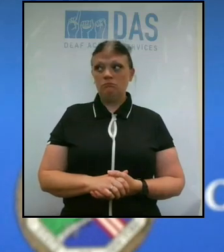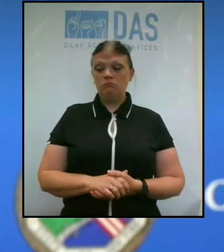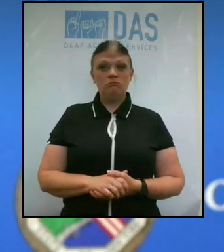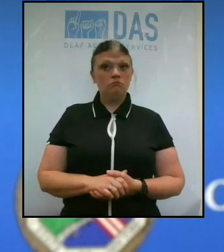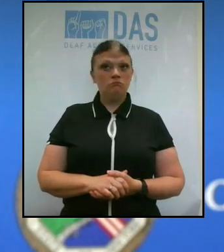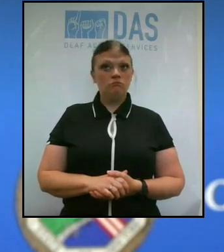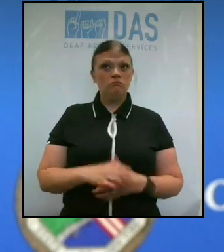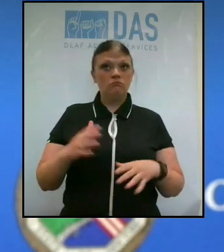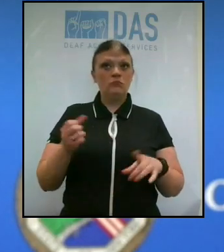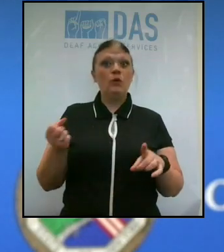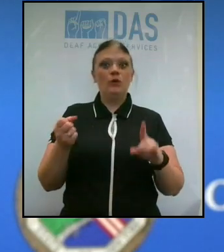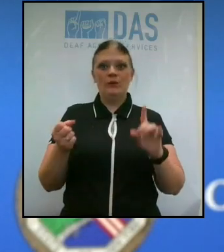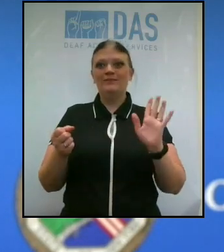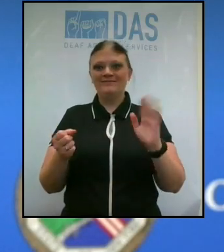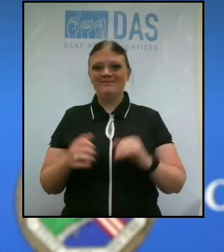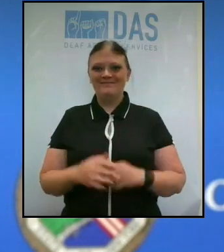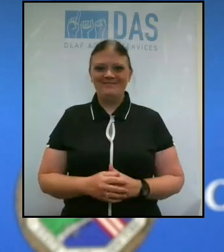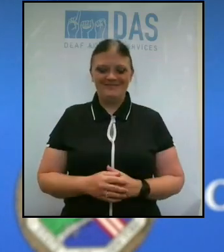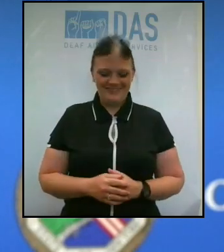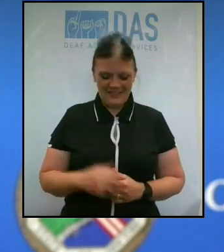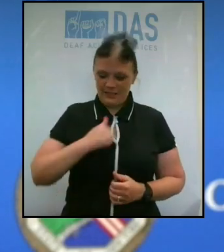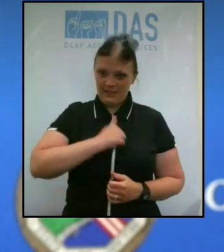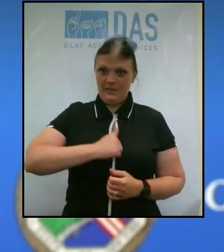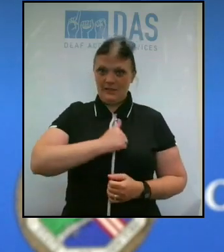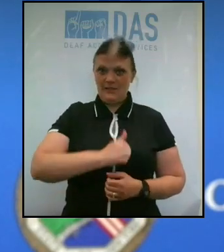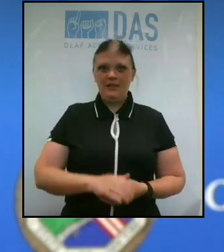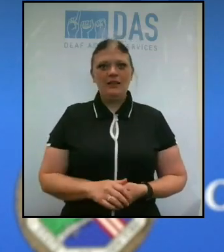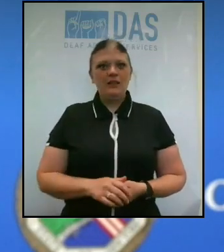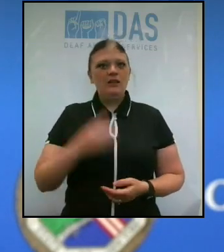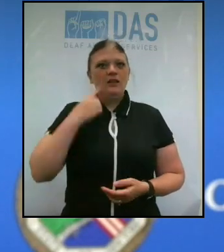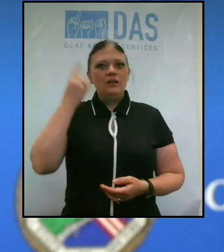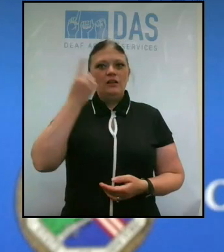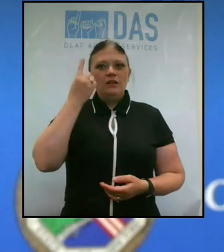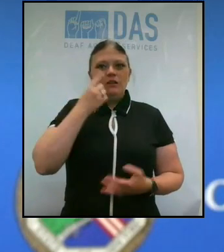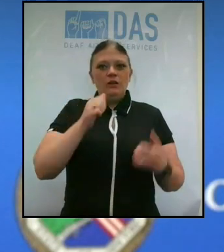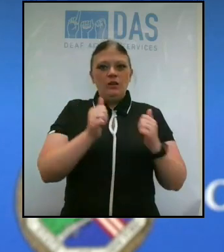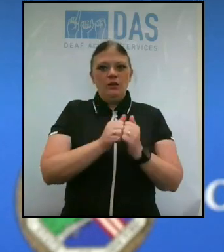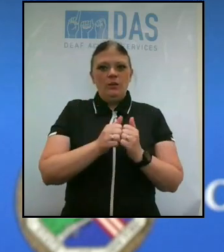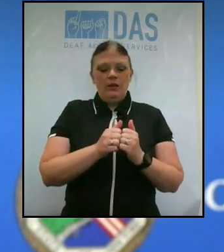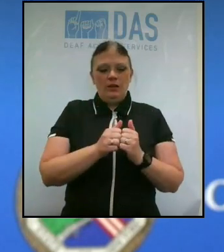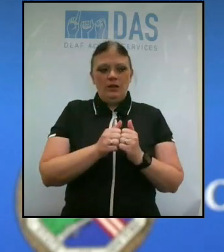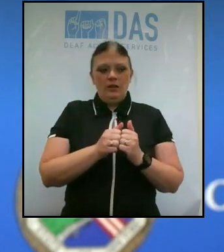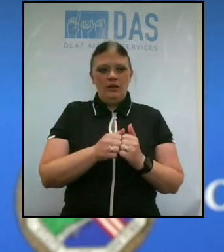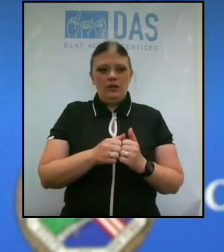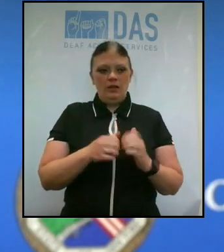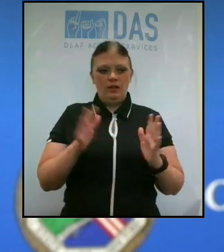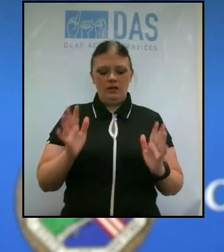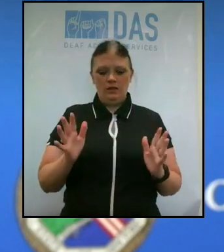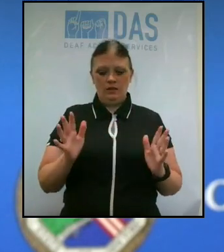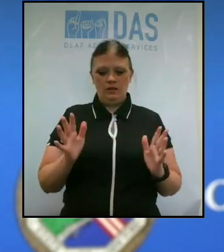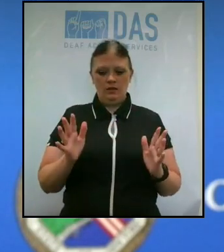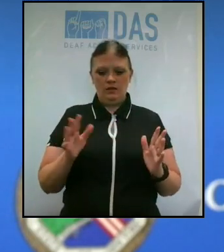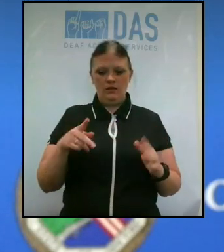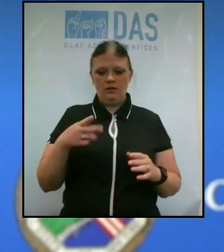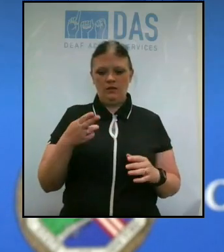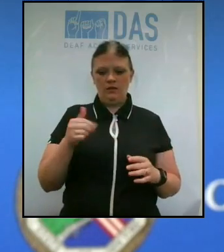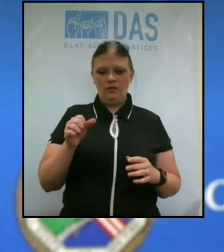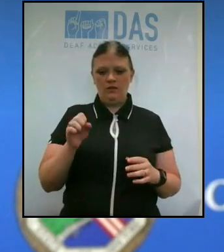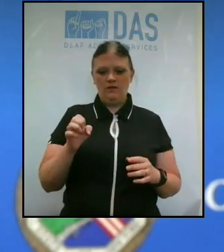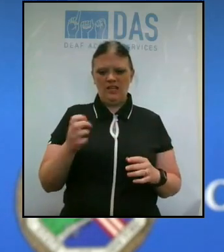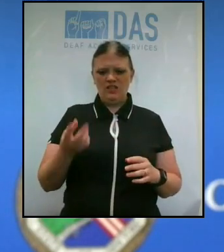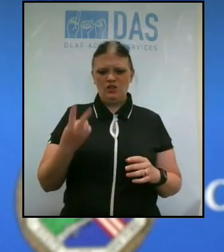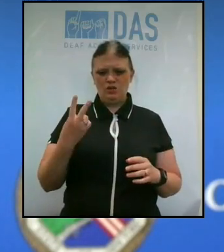Are you on hold? Yeah. Hey, Mark. Hi, Aaron. Sorry about that. I was wondering, with the you just said phase two